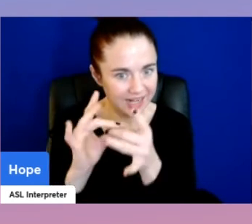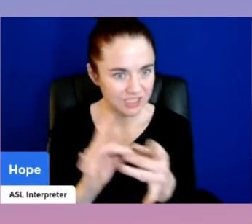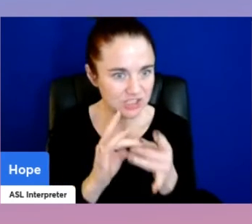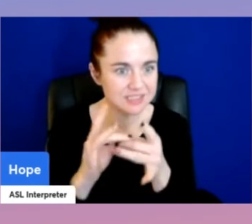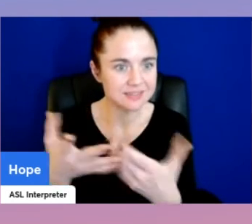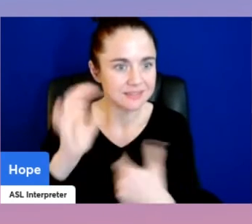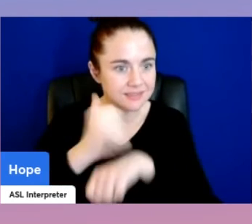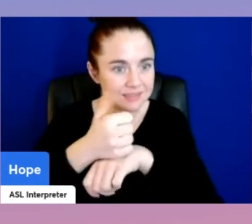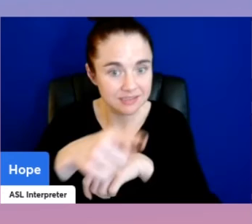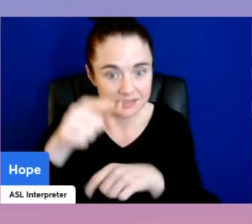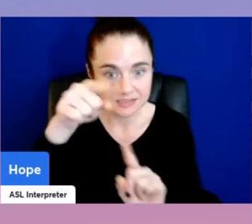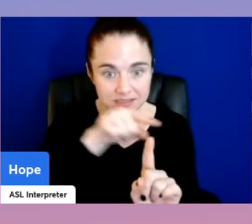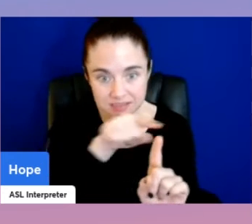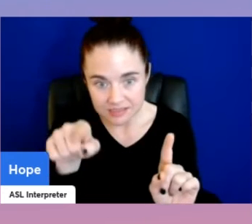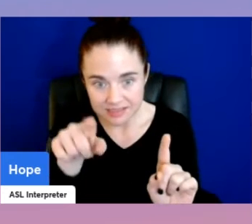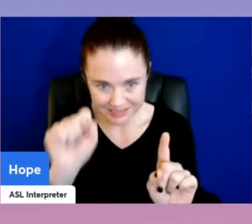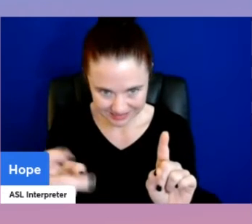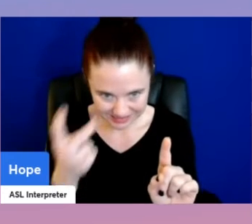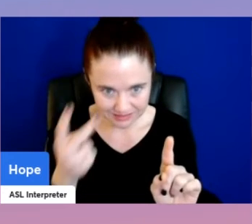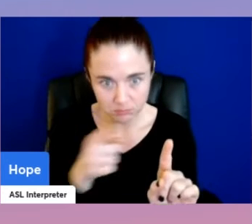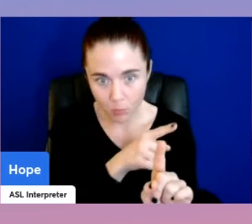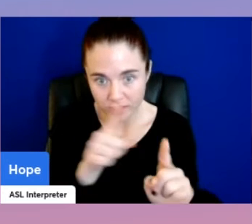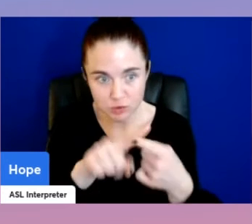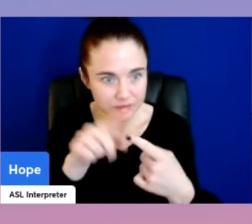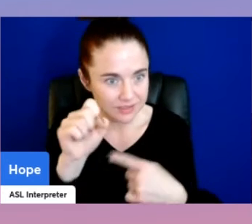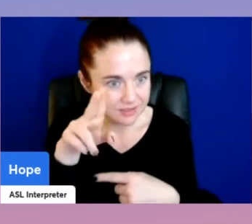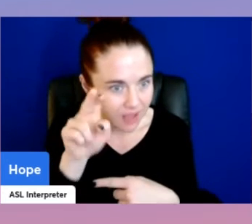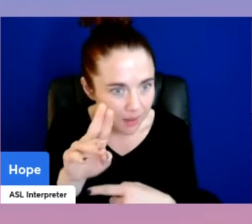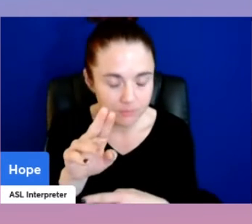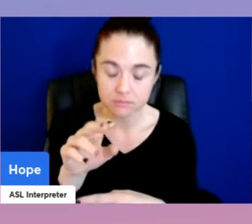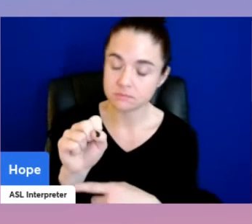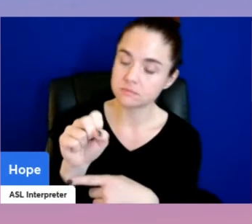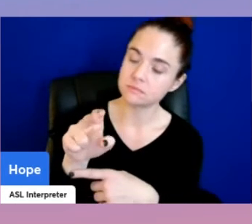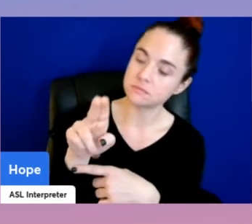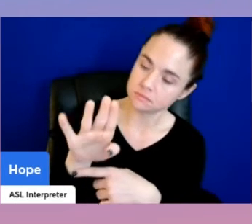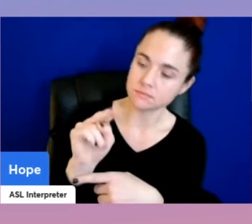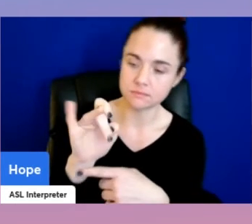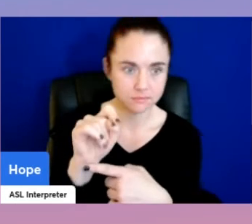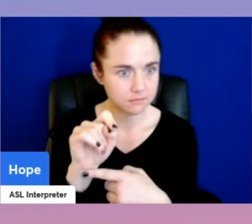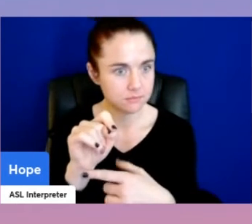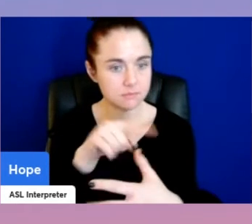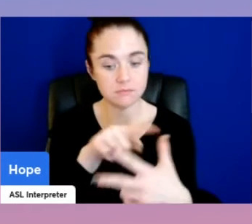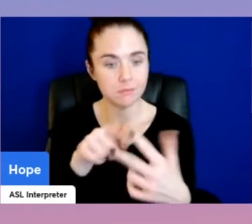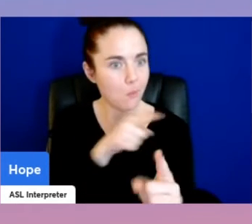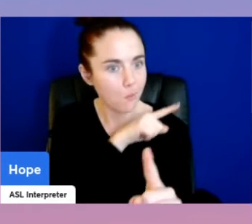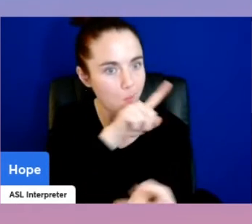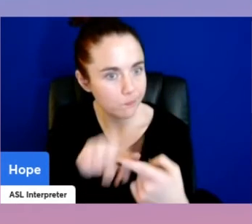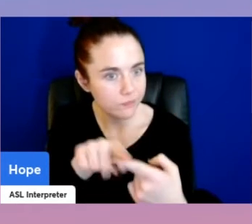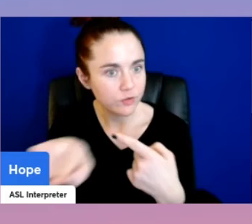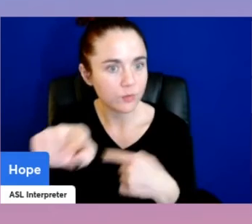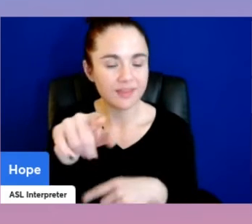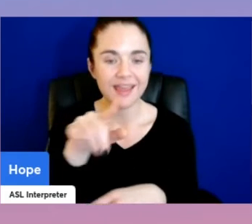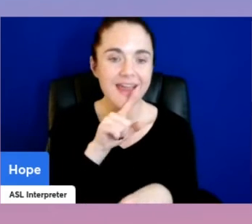have a pointer to the subnet, we have a pointer to the actual resource, which is going to be different depending on the type of resource type that you're using. In this